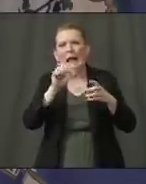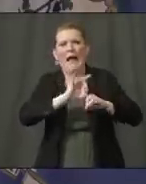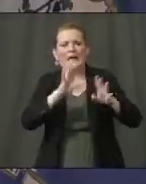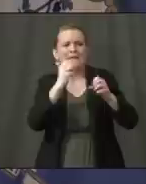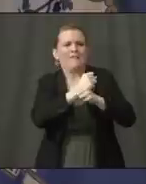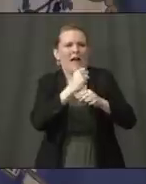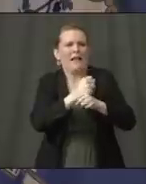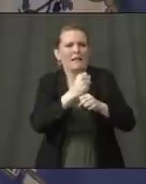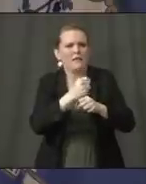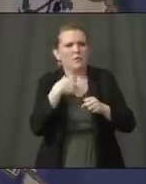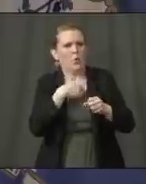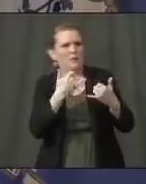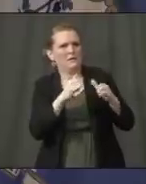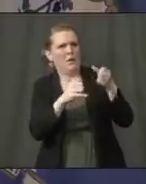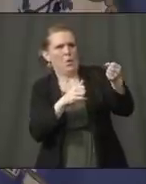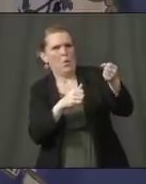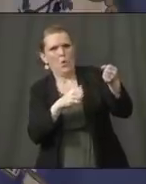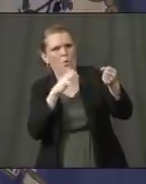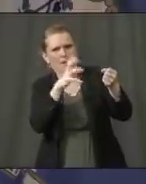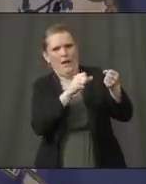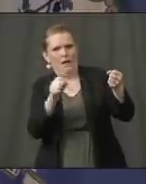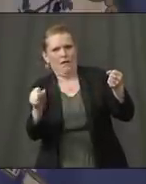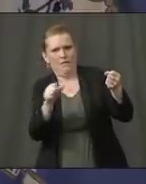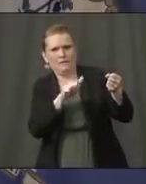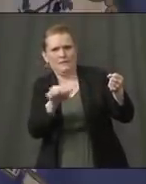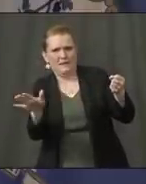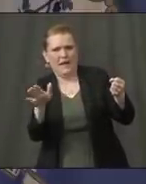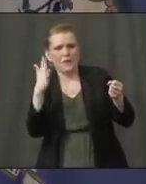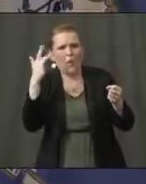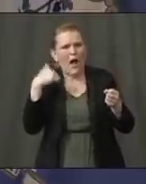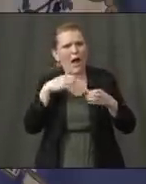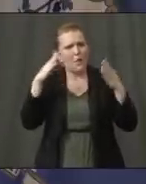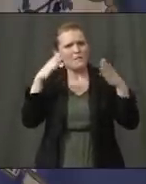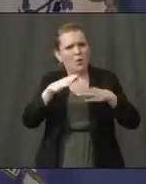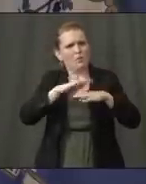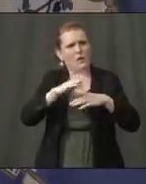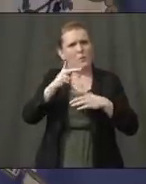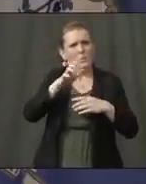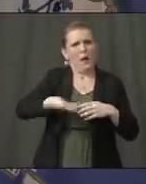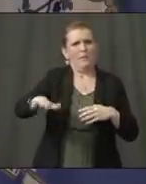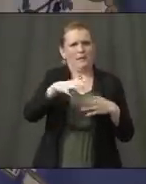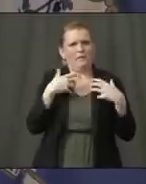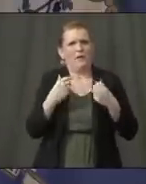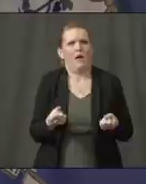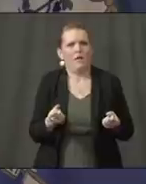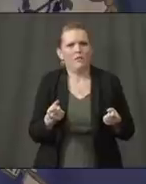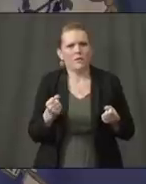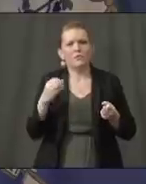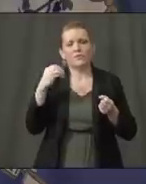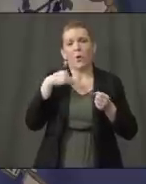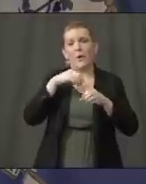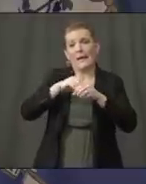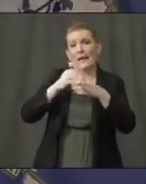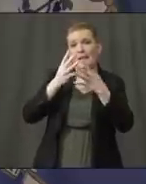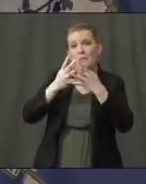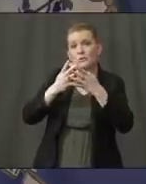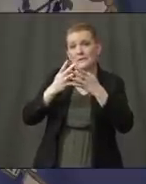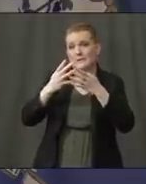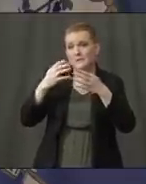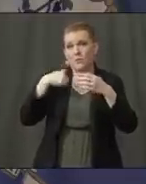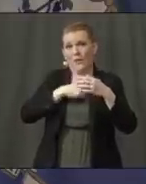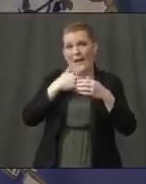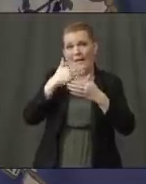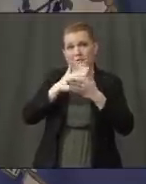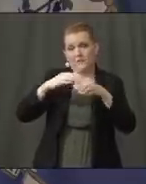public health. We're opening up wings of the correctional facilities, making sure that those older prisoners who probably,